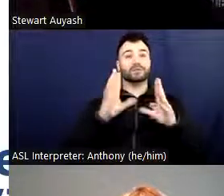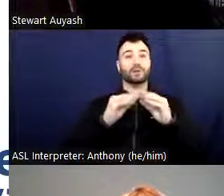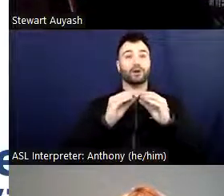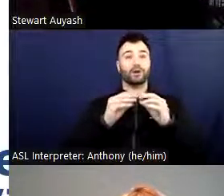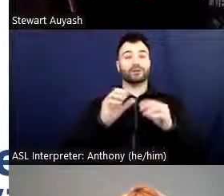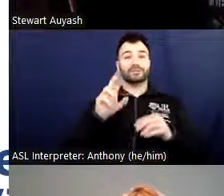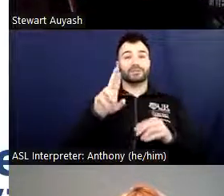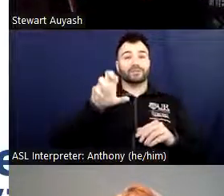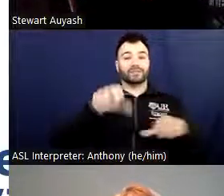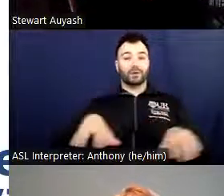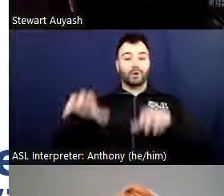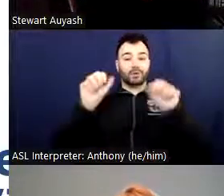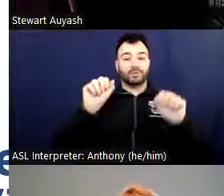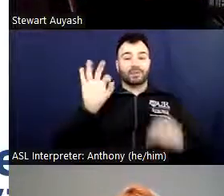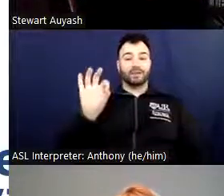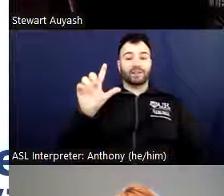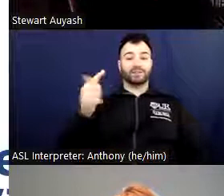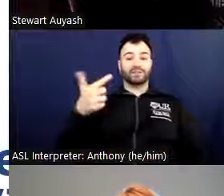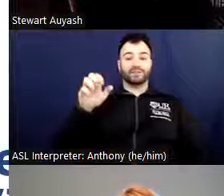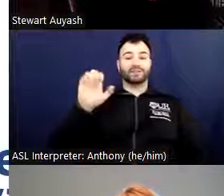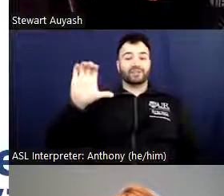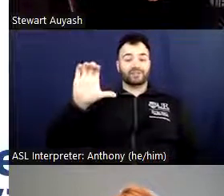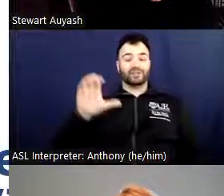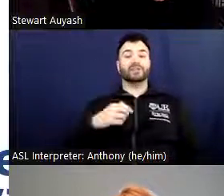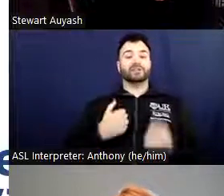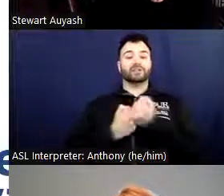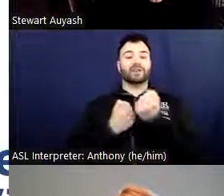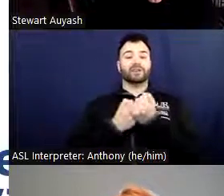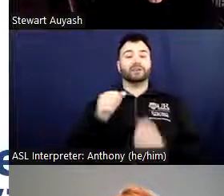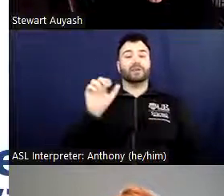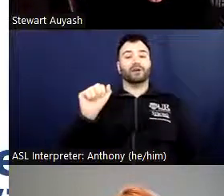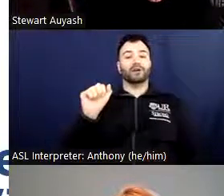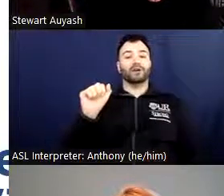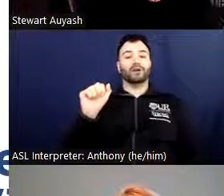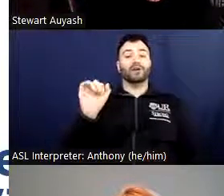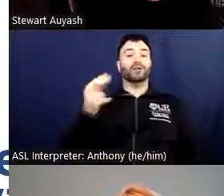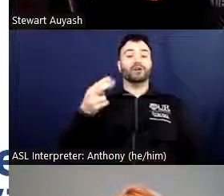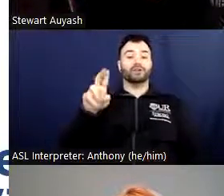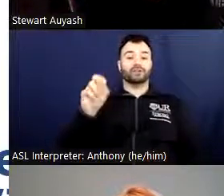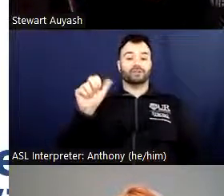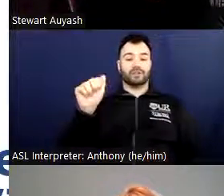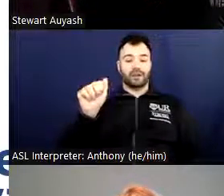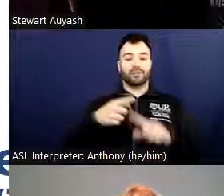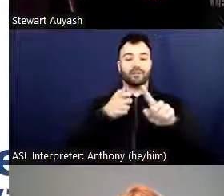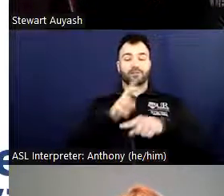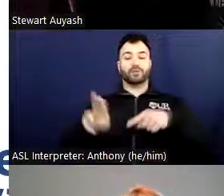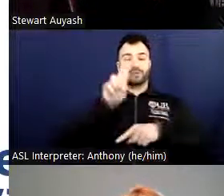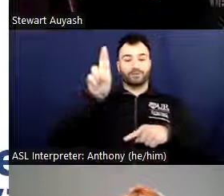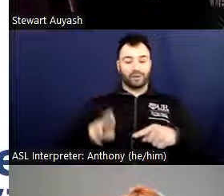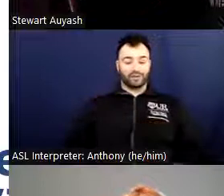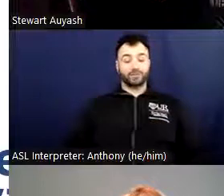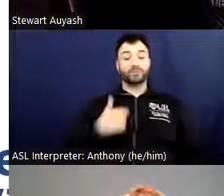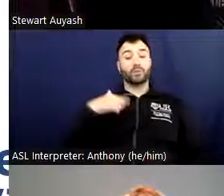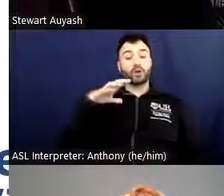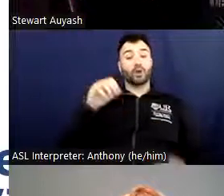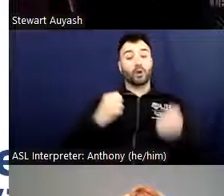Geriatric Education Center, a HRSA-funded geriatric workforce enhancement program at the University of Rochester, and our